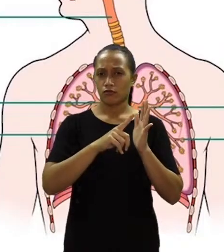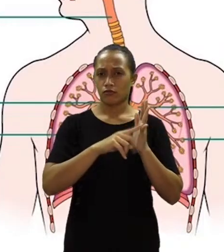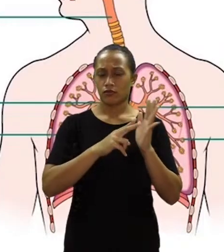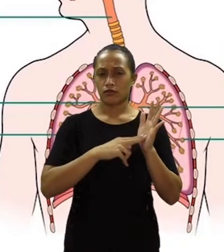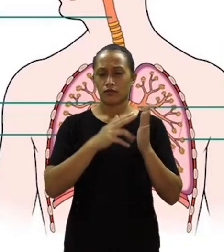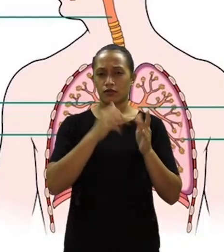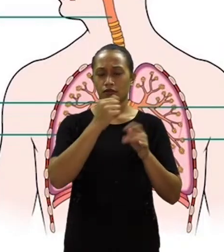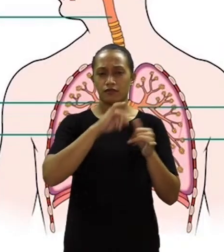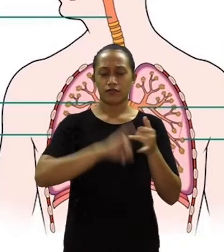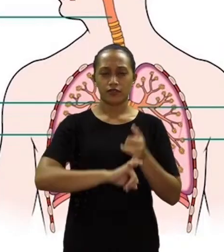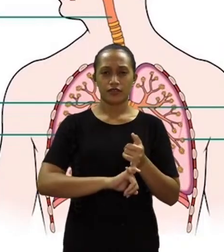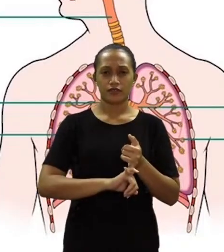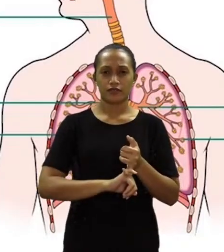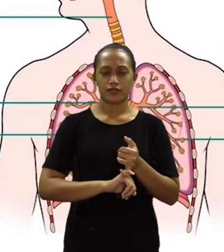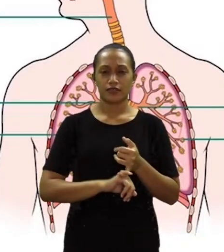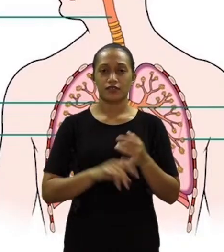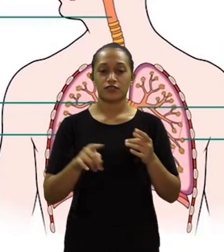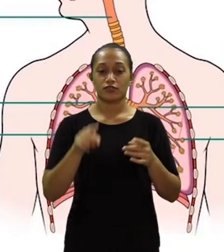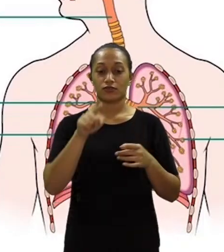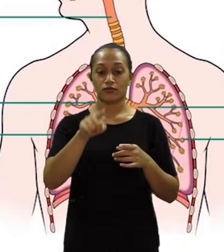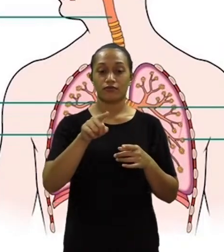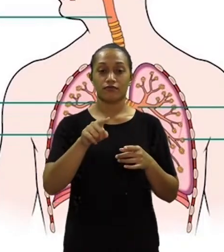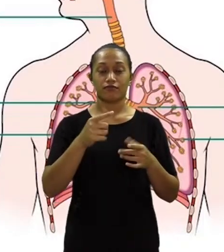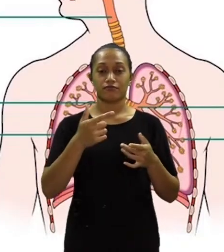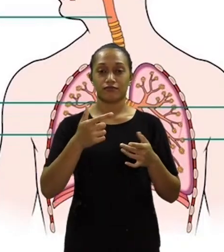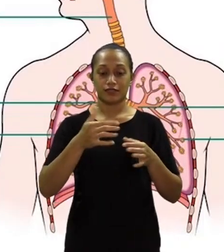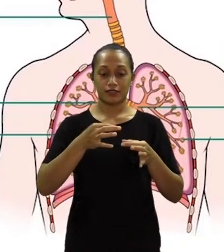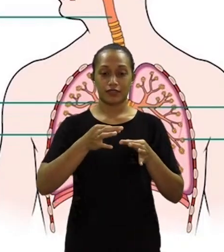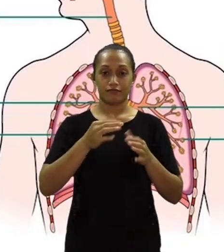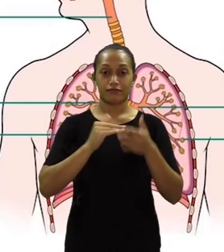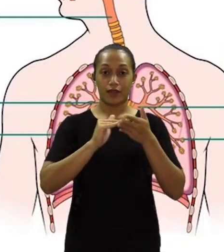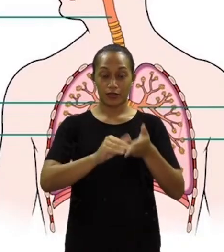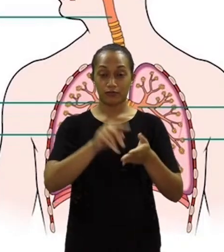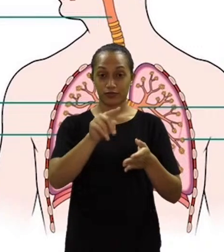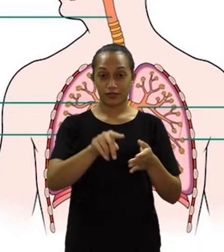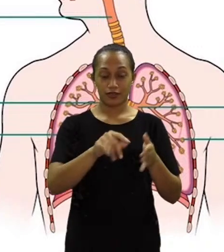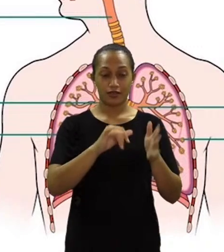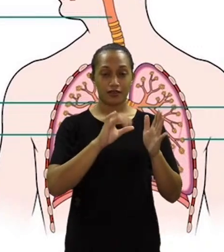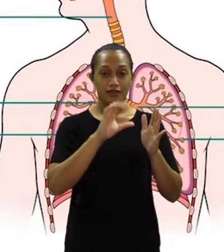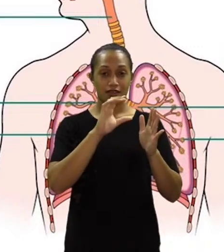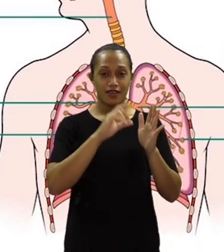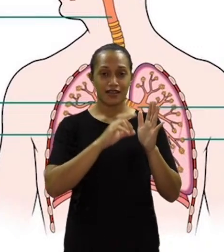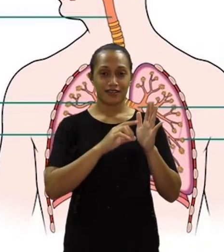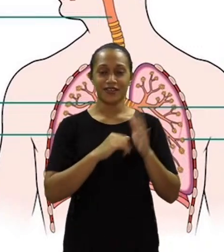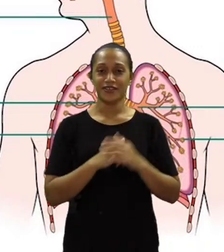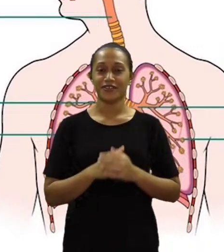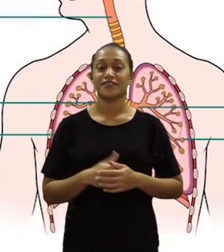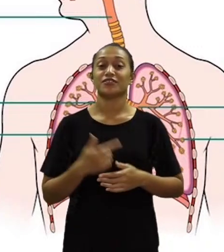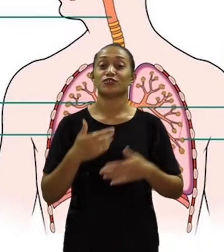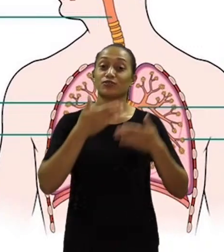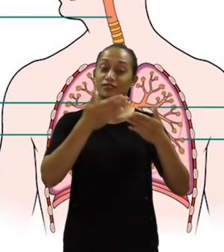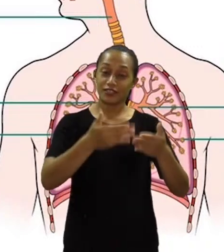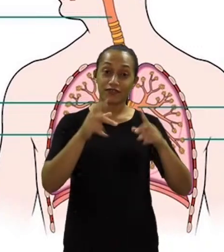millions of alveoli in the lungs and the capillaries that envelop them. As shown in the